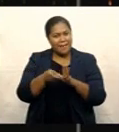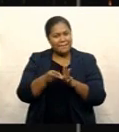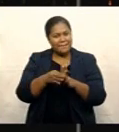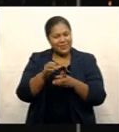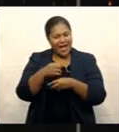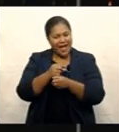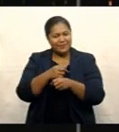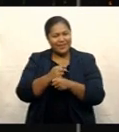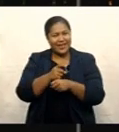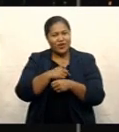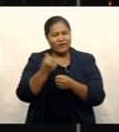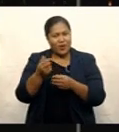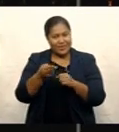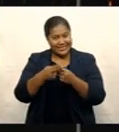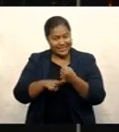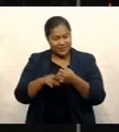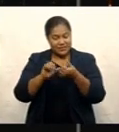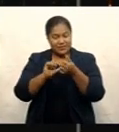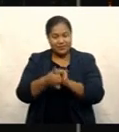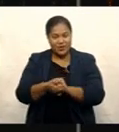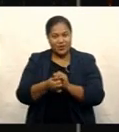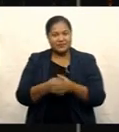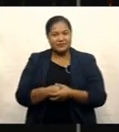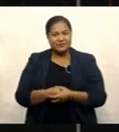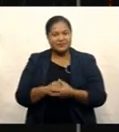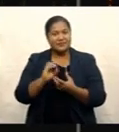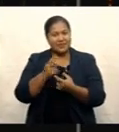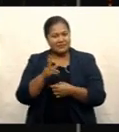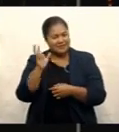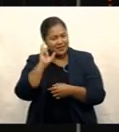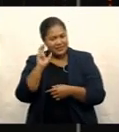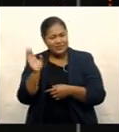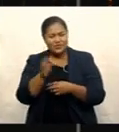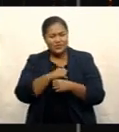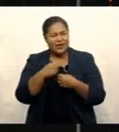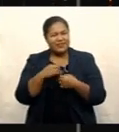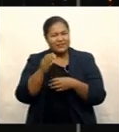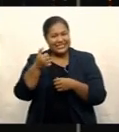very latest news and sports, and also listen to our 6